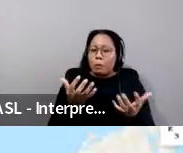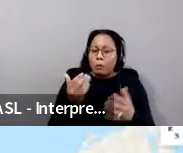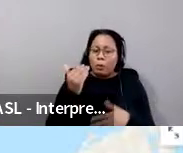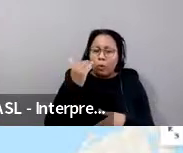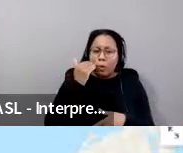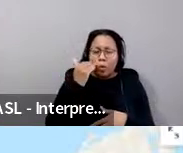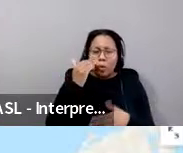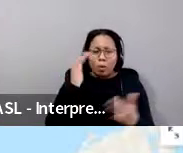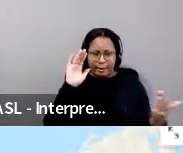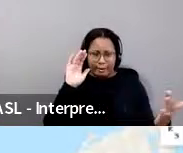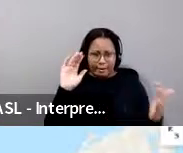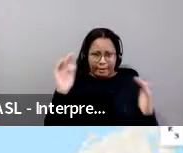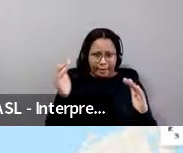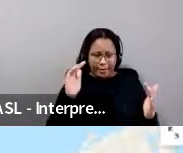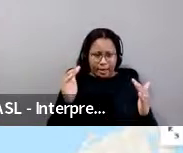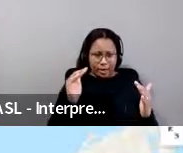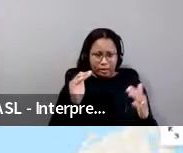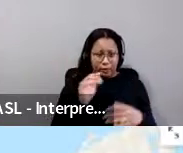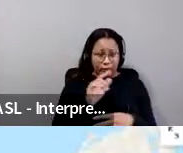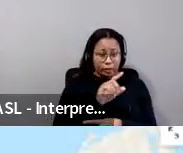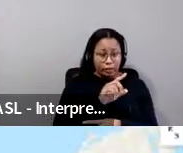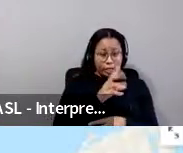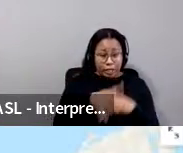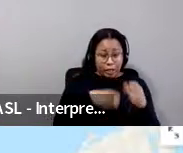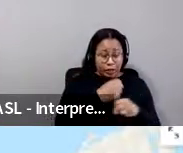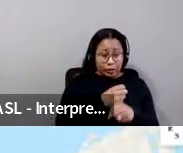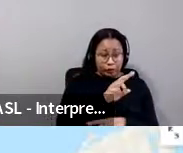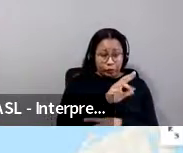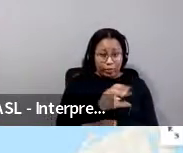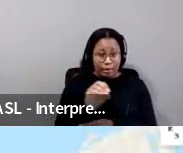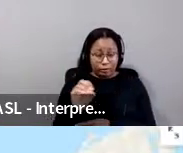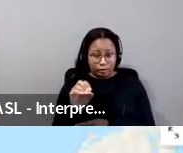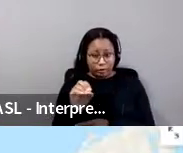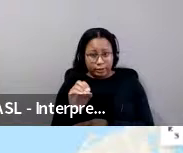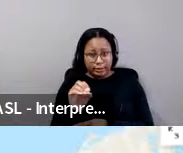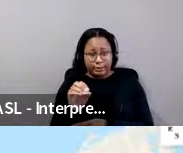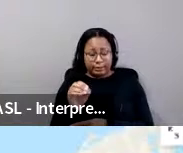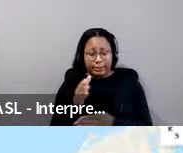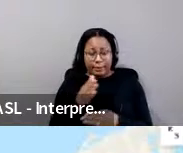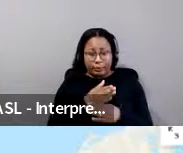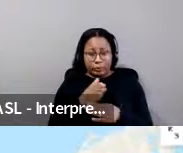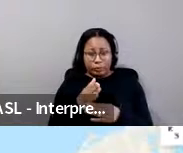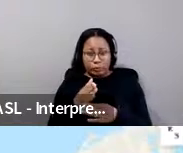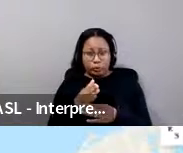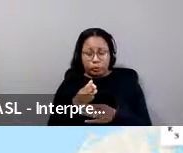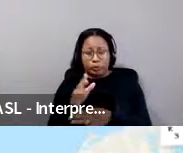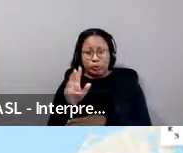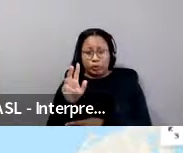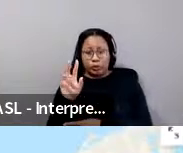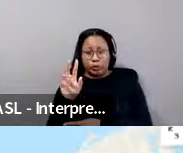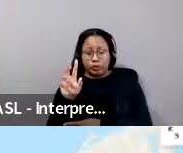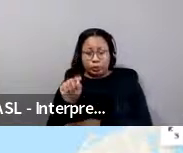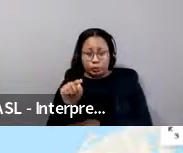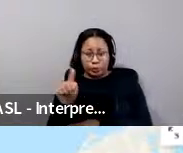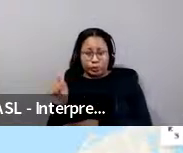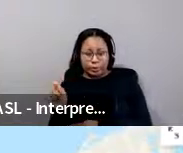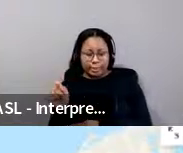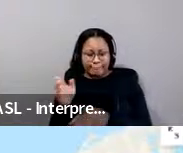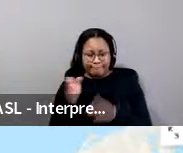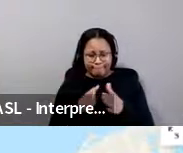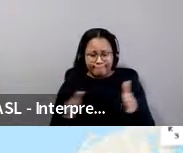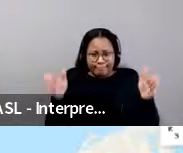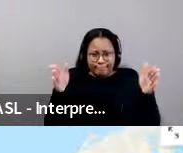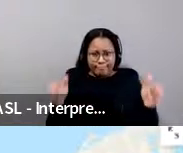prices between 2000 and 2020. So to account for very different starting prices in the year 2000,